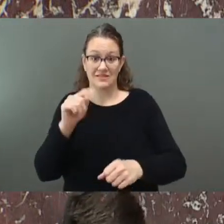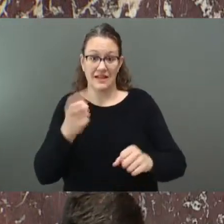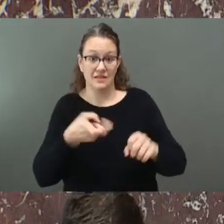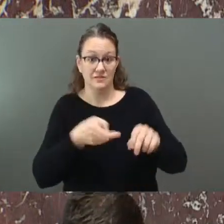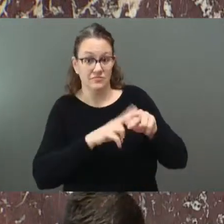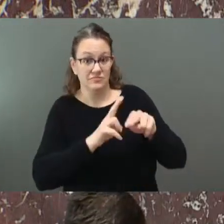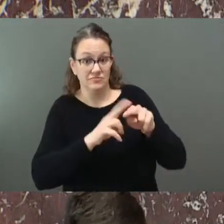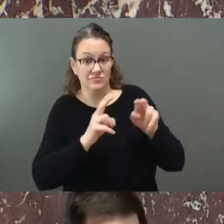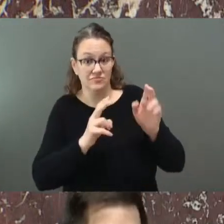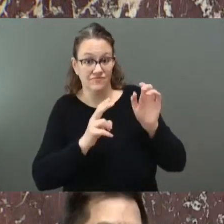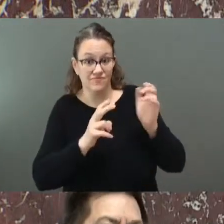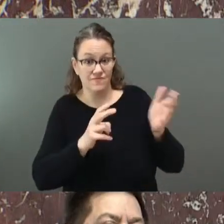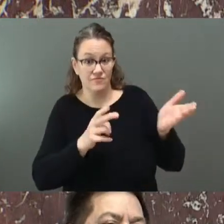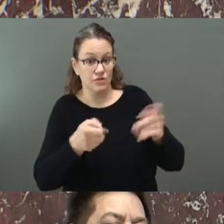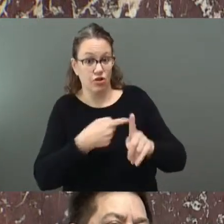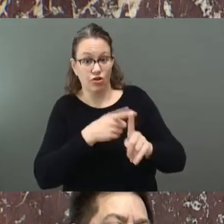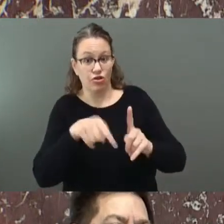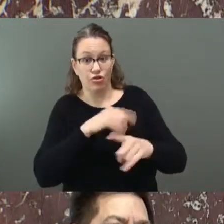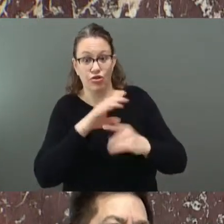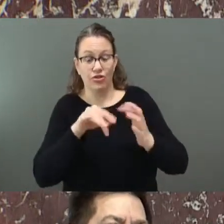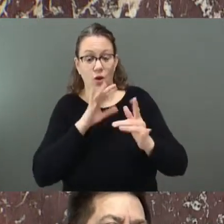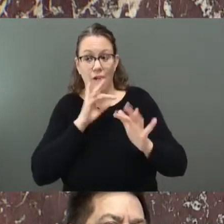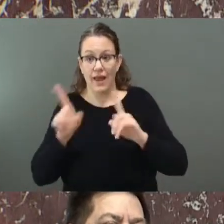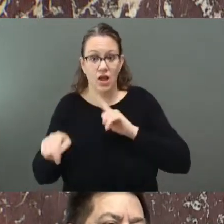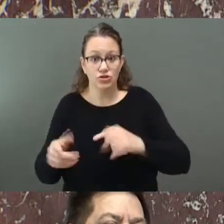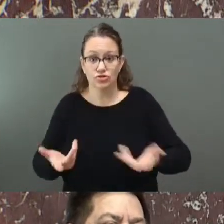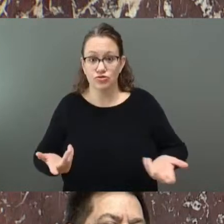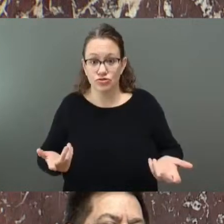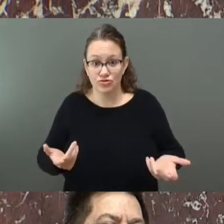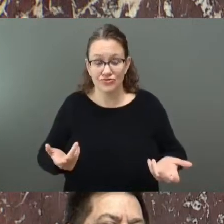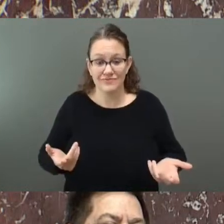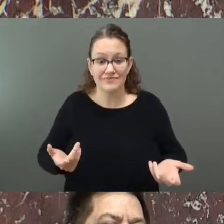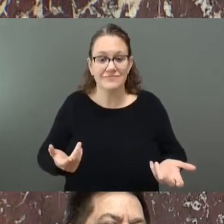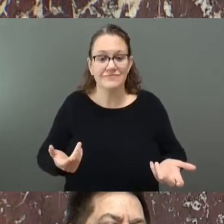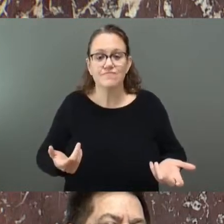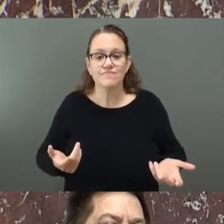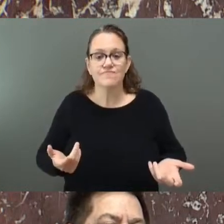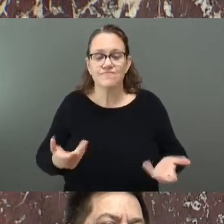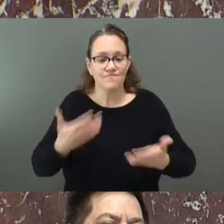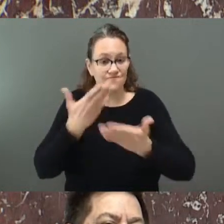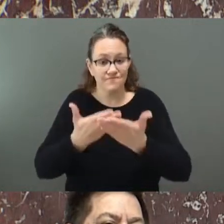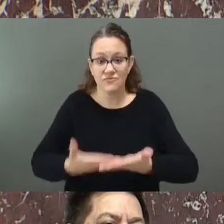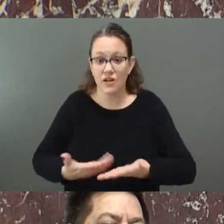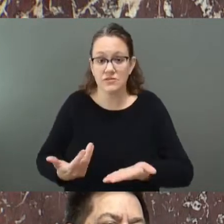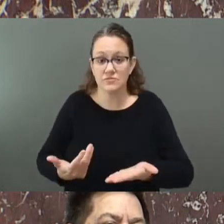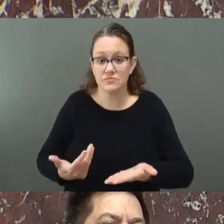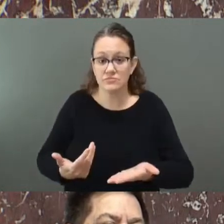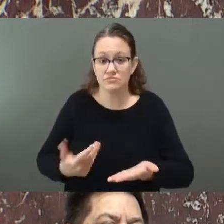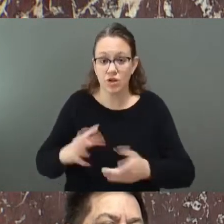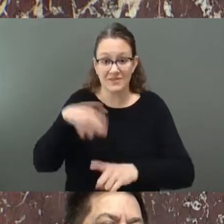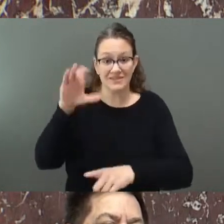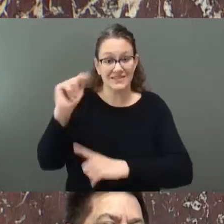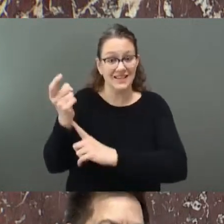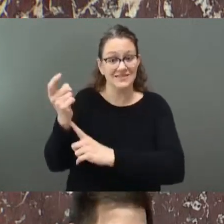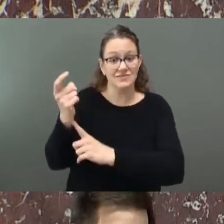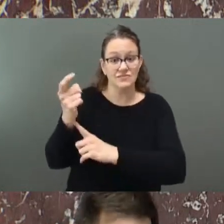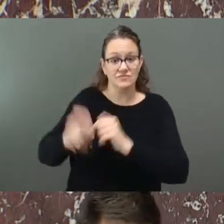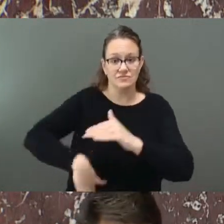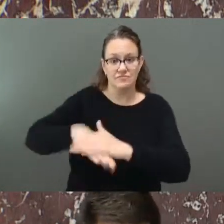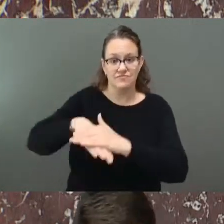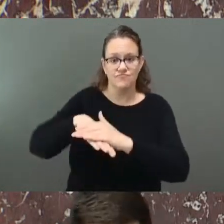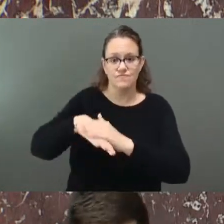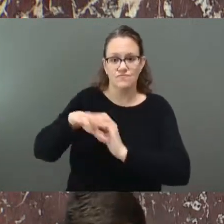that the minister doesn't like to acknowledge. Carbon tax was capped at $30 a tonne. It was revenue neutral, and emissions were actually going down under our government.